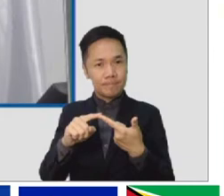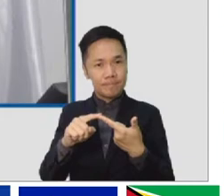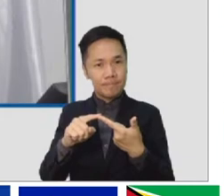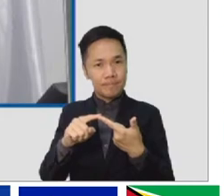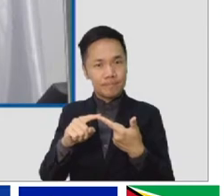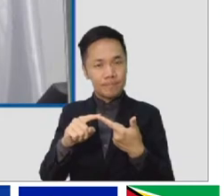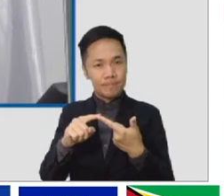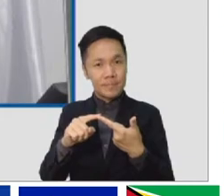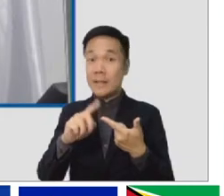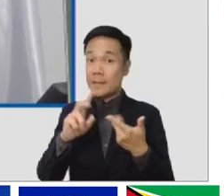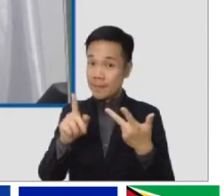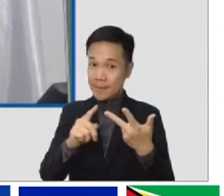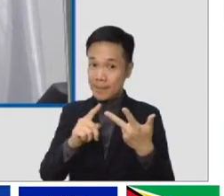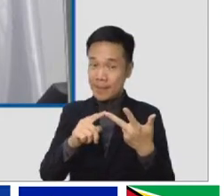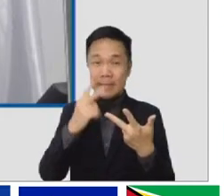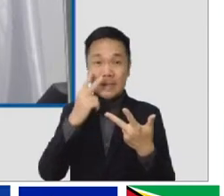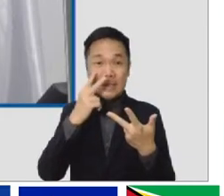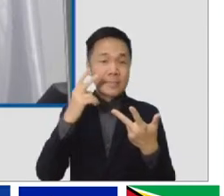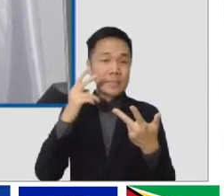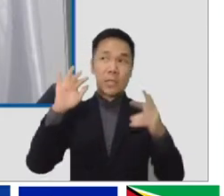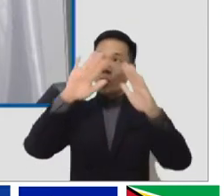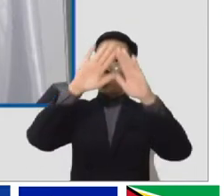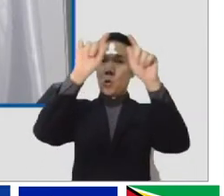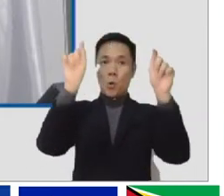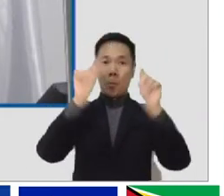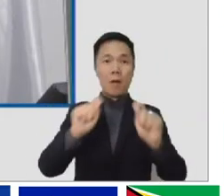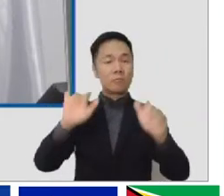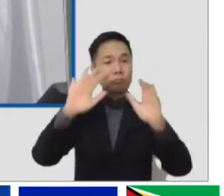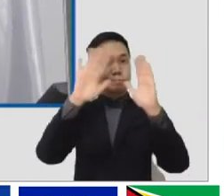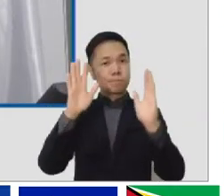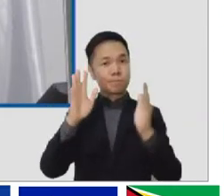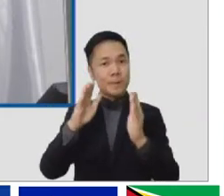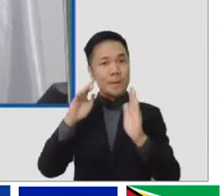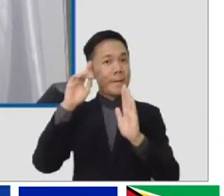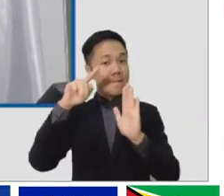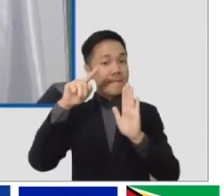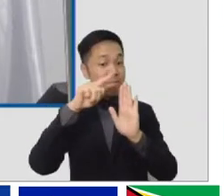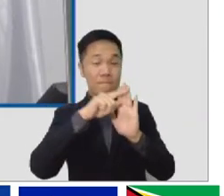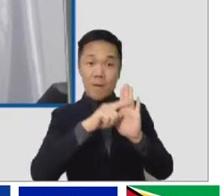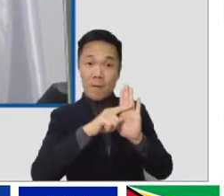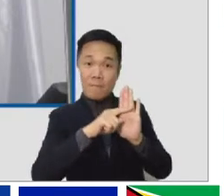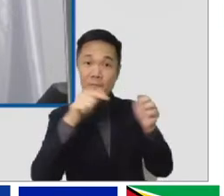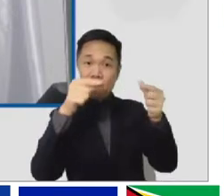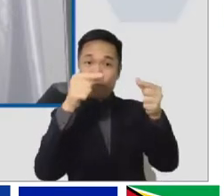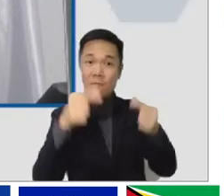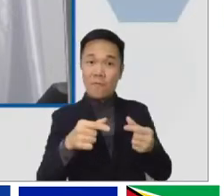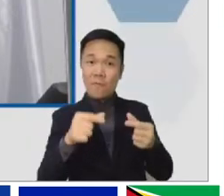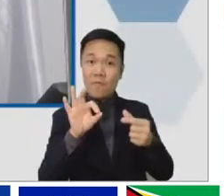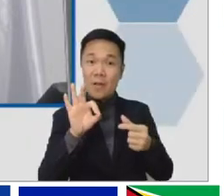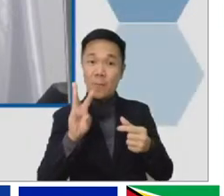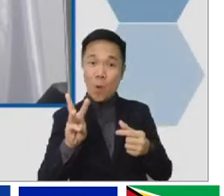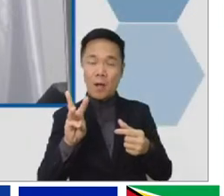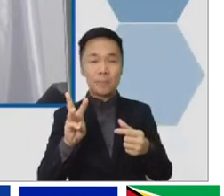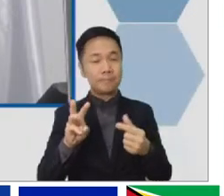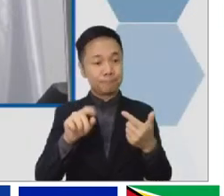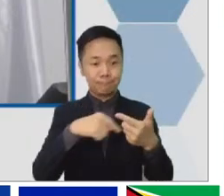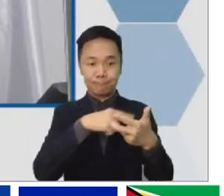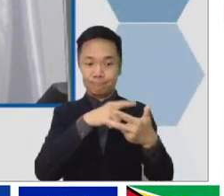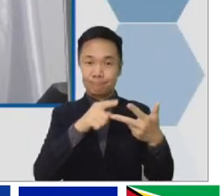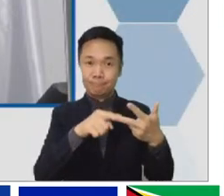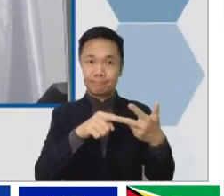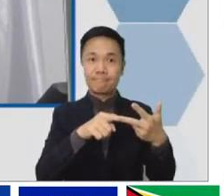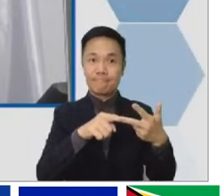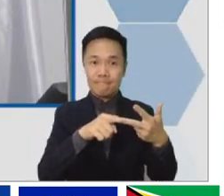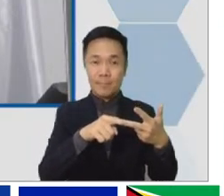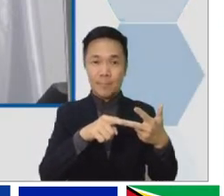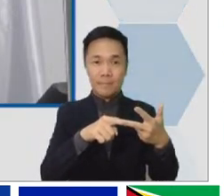frameworks for us to be able to face these multiple risks that may be systemic at a diverse scale, and we